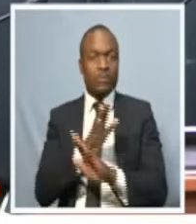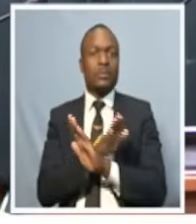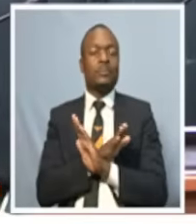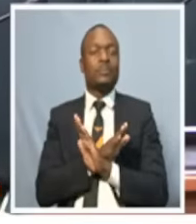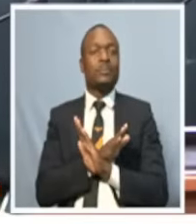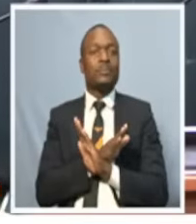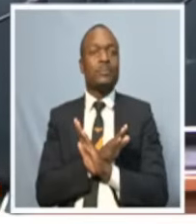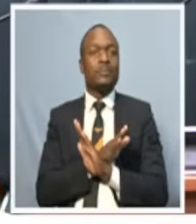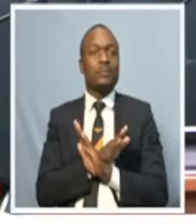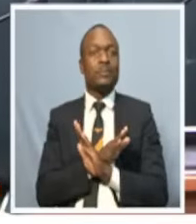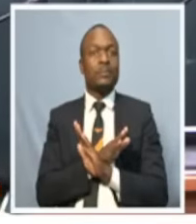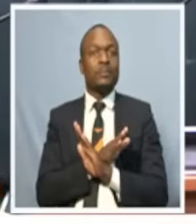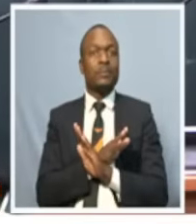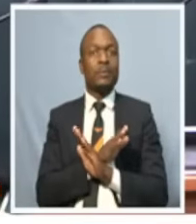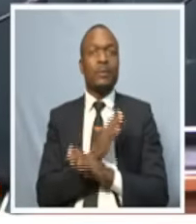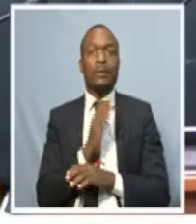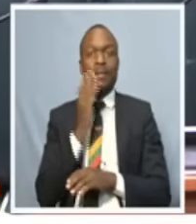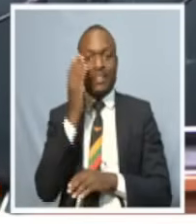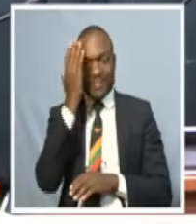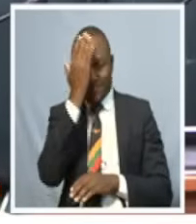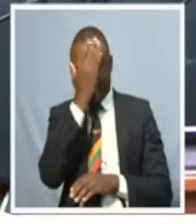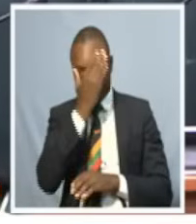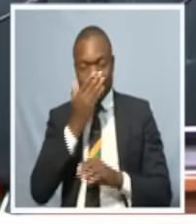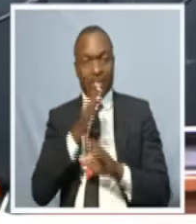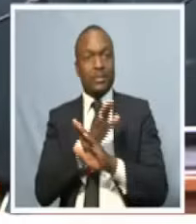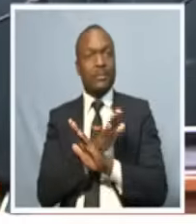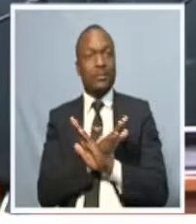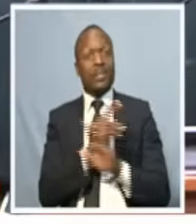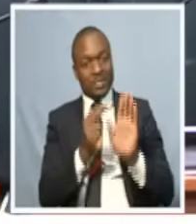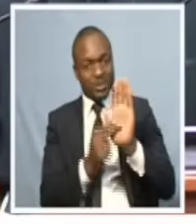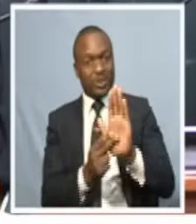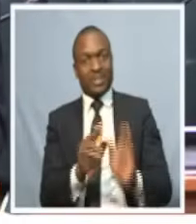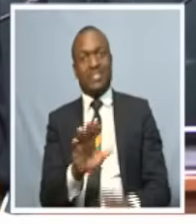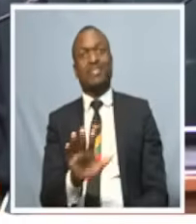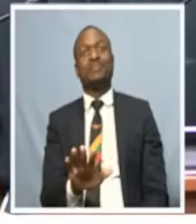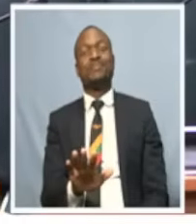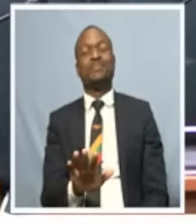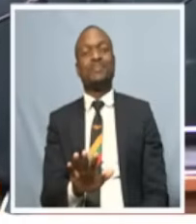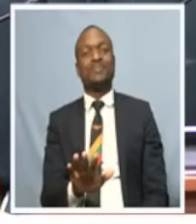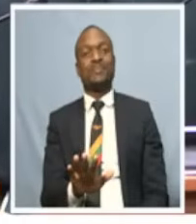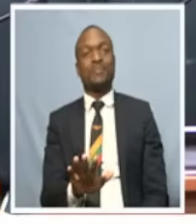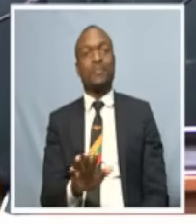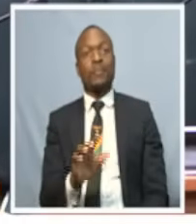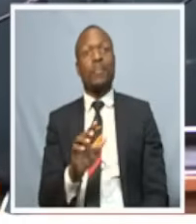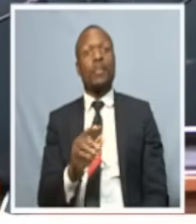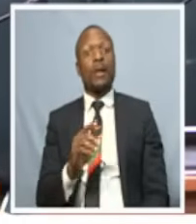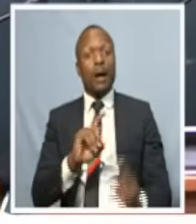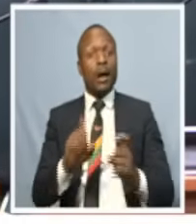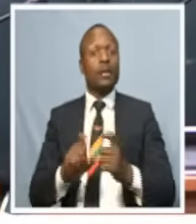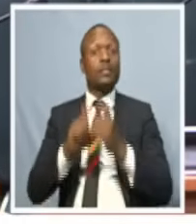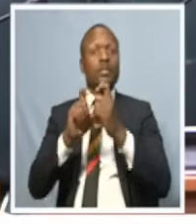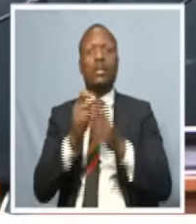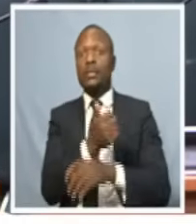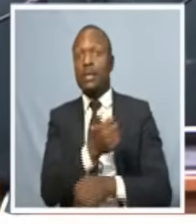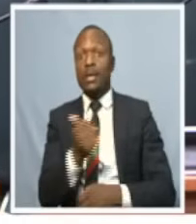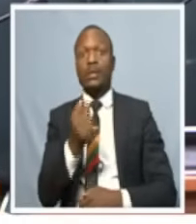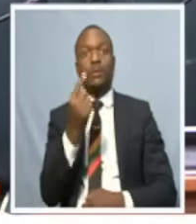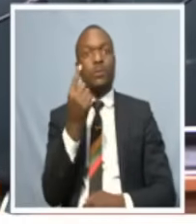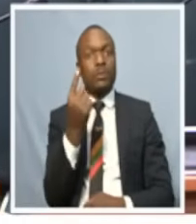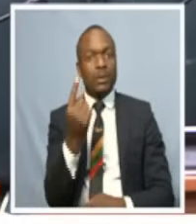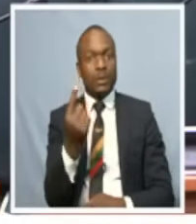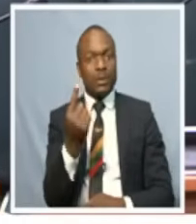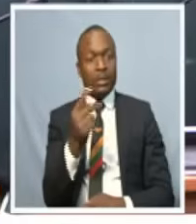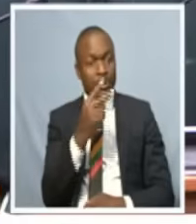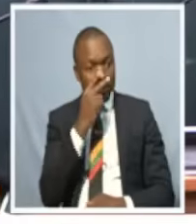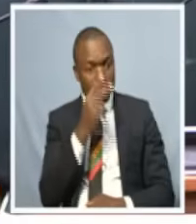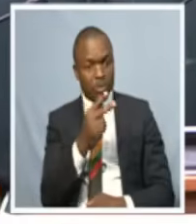country, the face of Zambia, Madam Speaker, is reflected. I challenge anyone